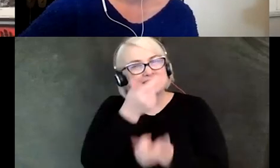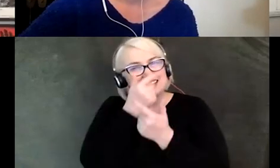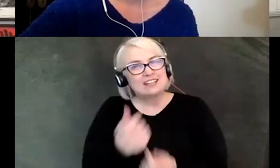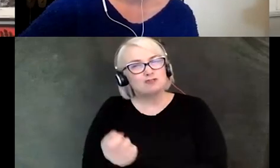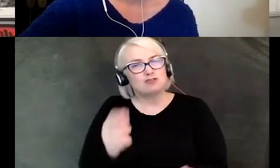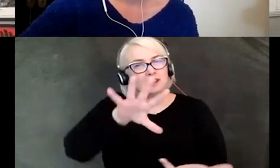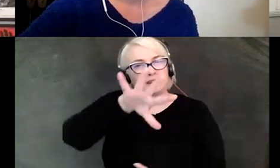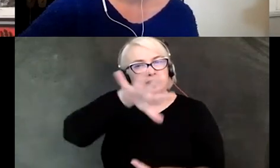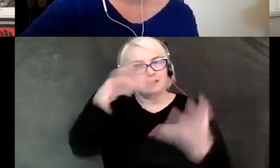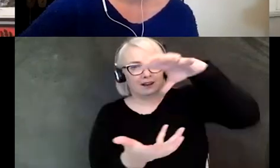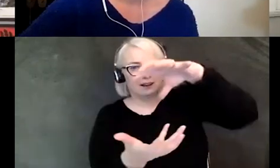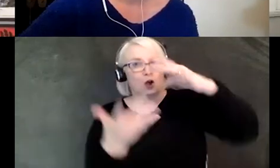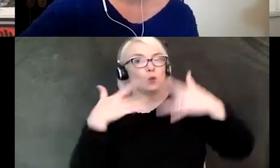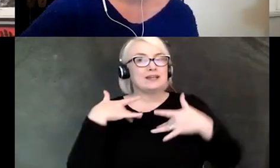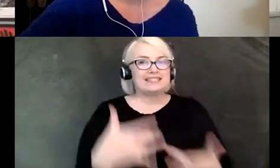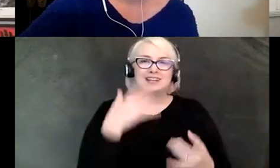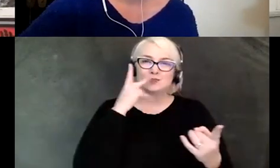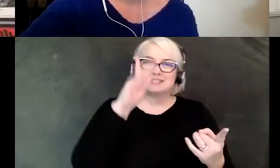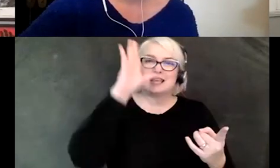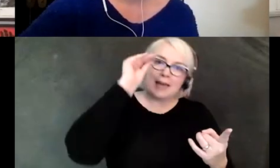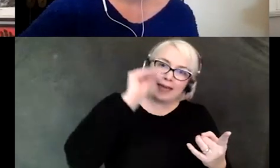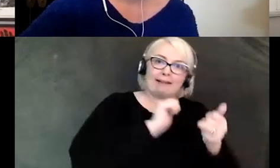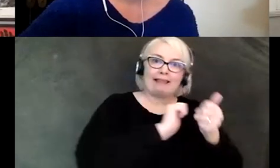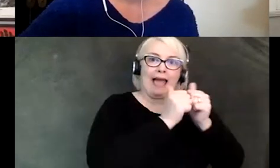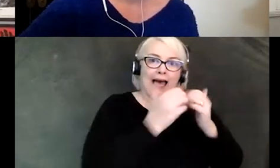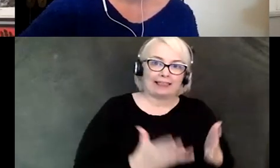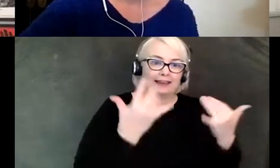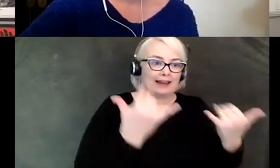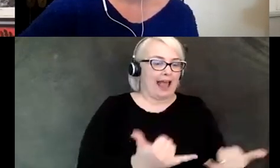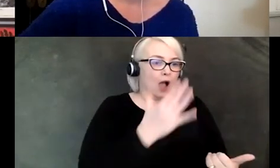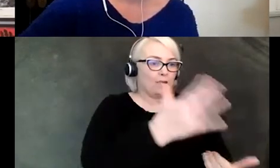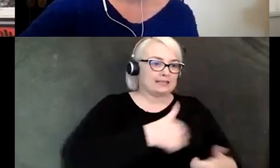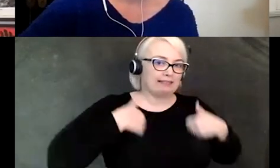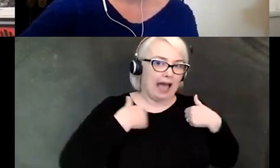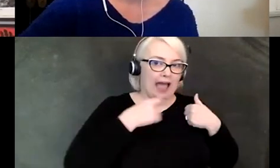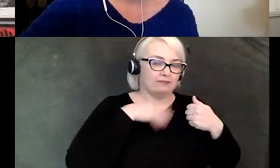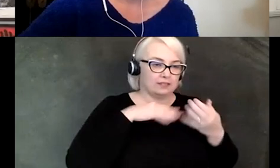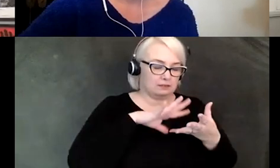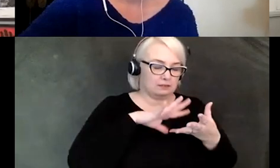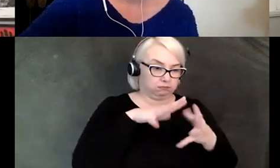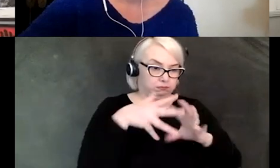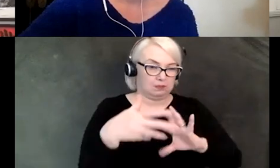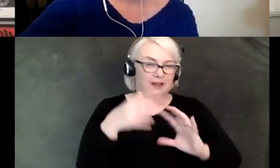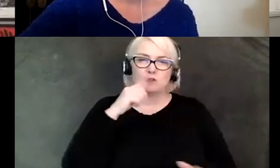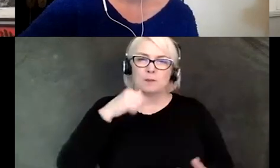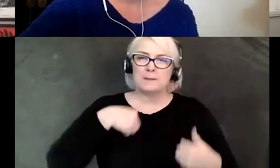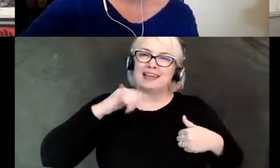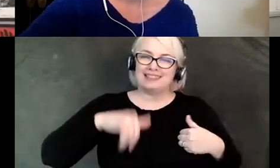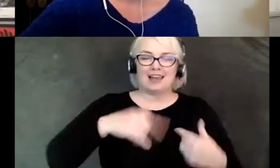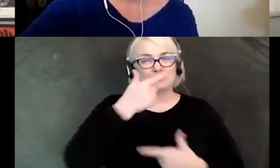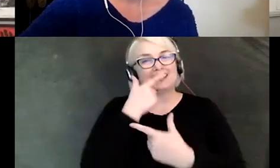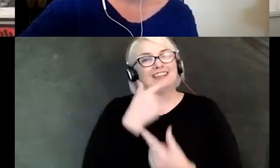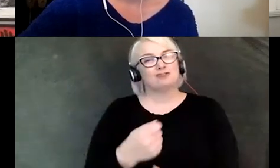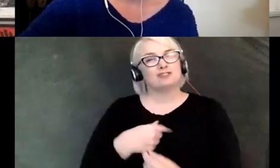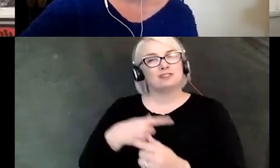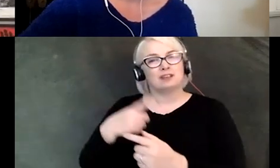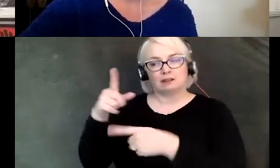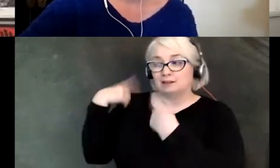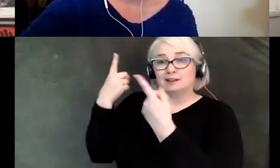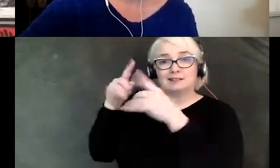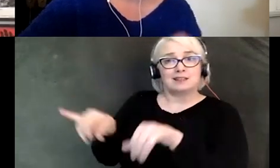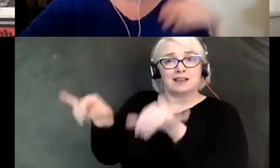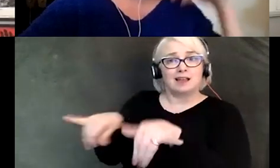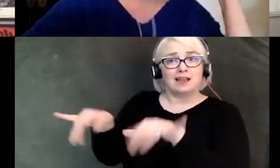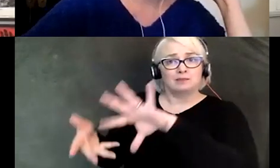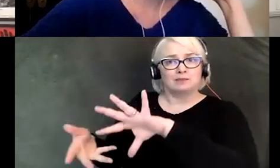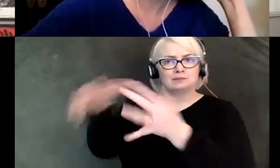athlete whose life's in at loose ends. And to me, that was an interesting subversion of what we'd seen in the past. So you have this woman